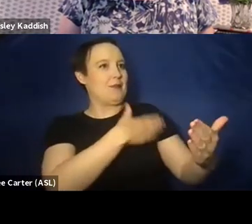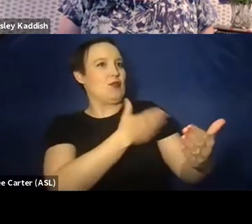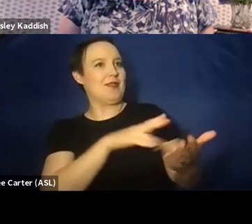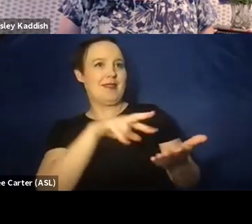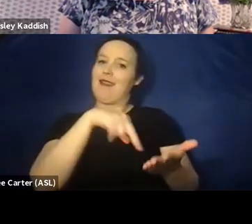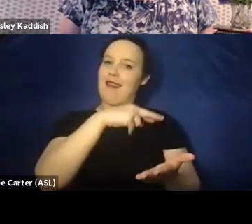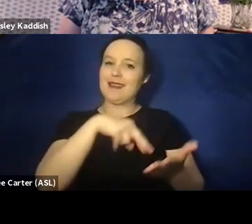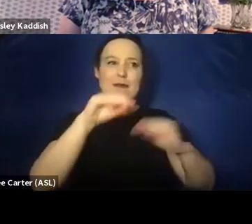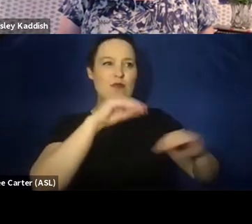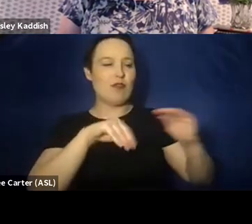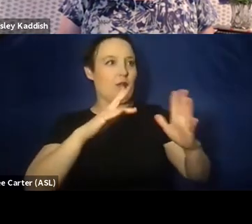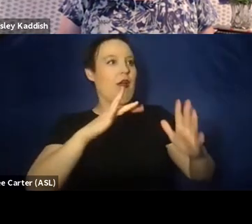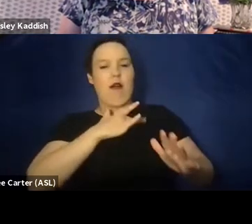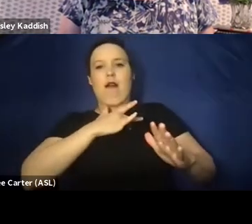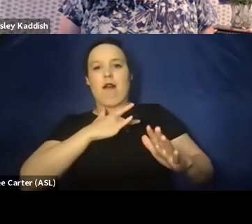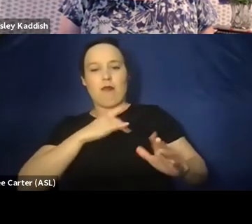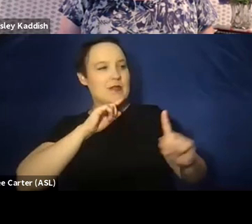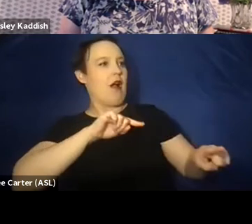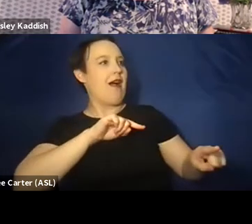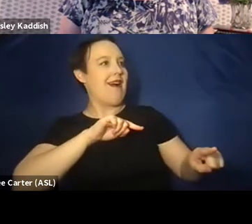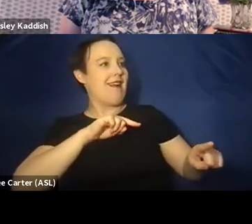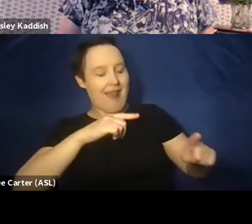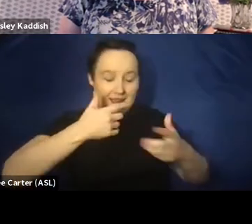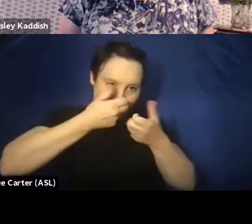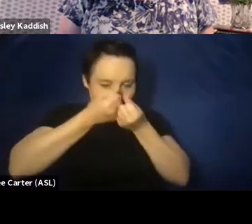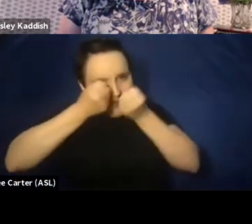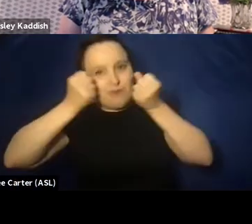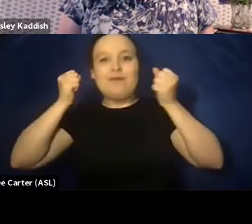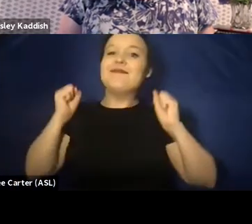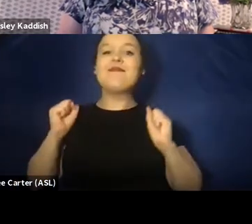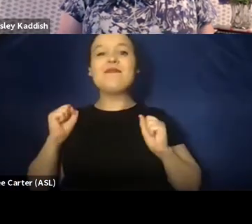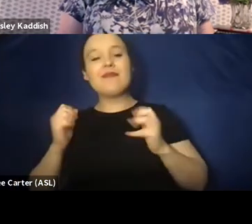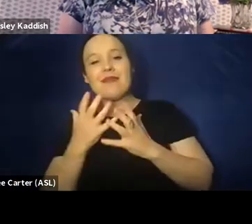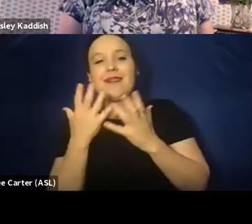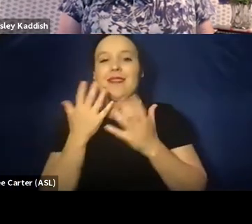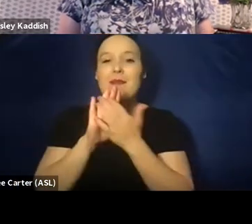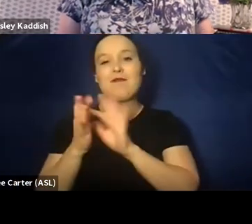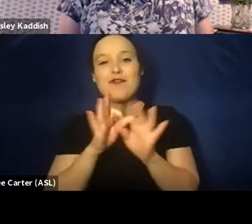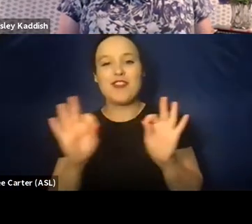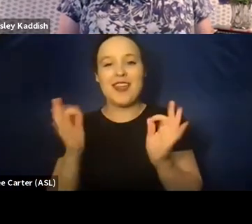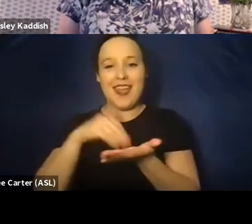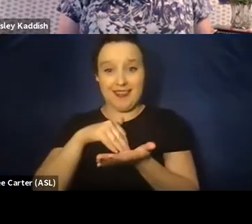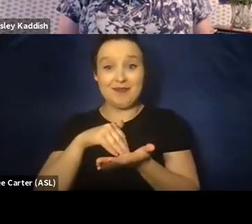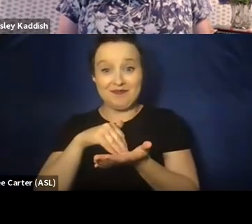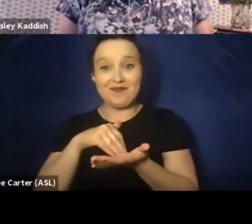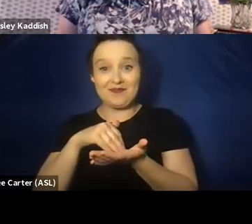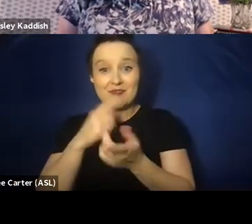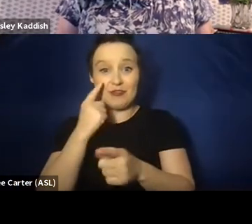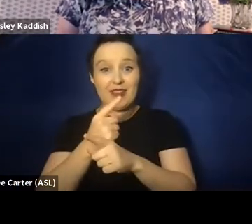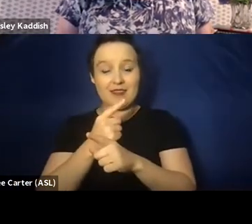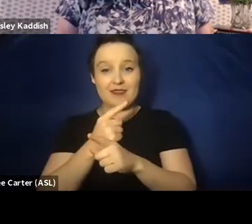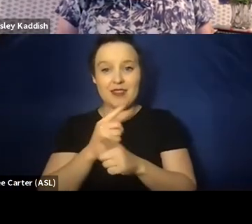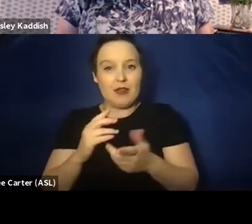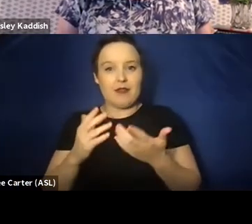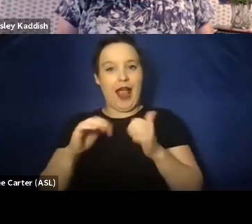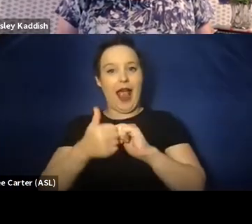it touches something in us, and it brings us out. And so, you know, how we hear is how